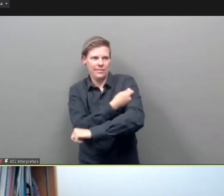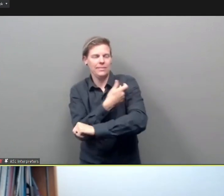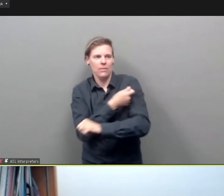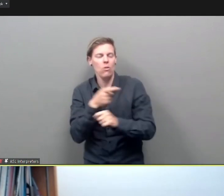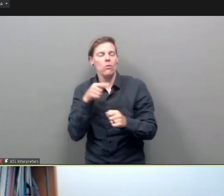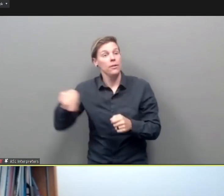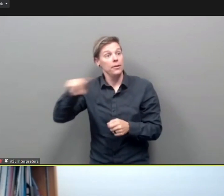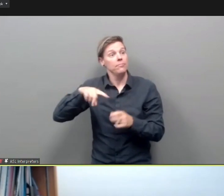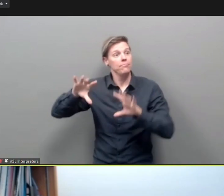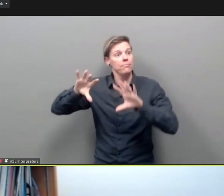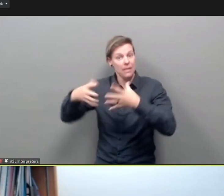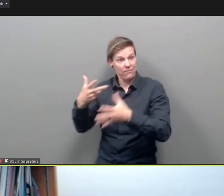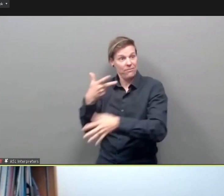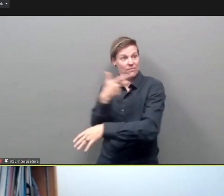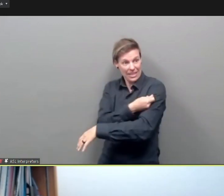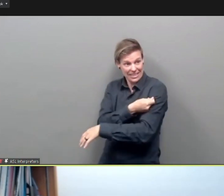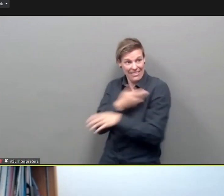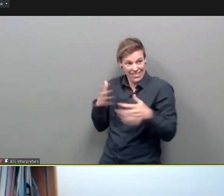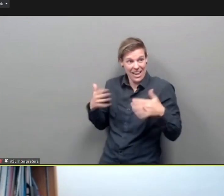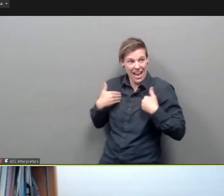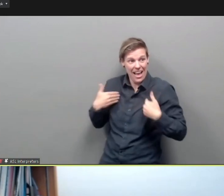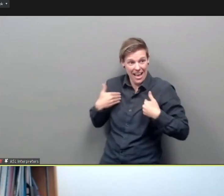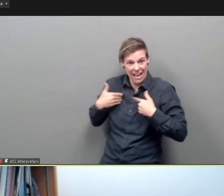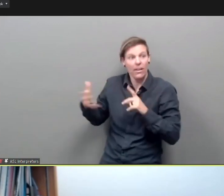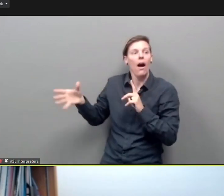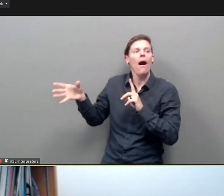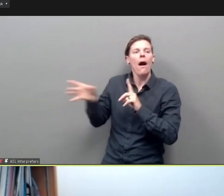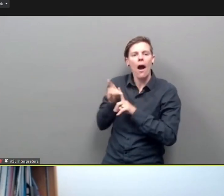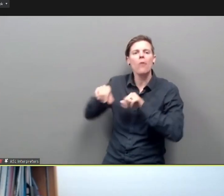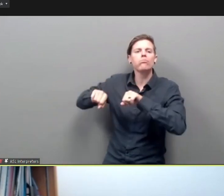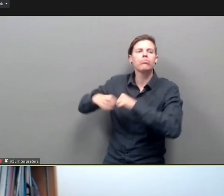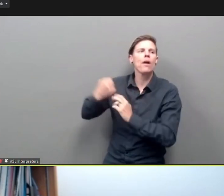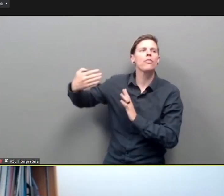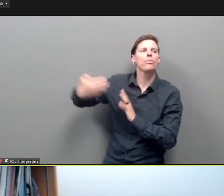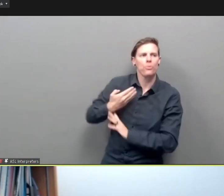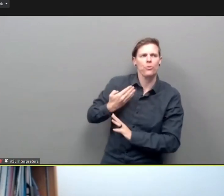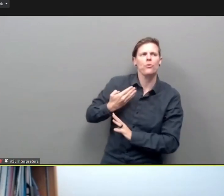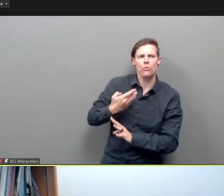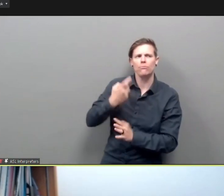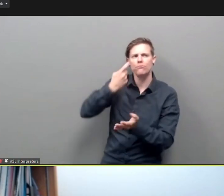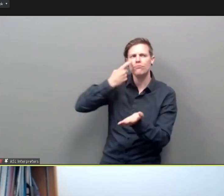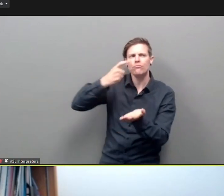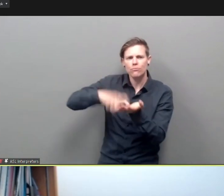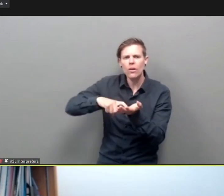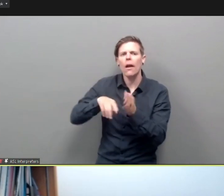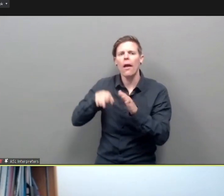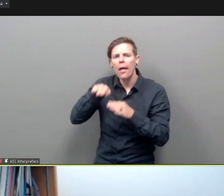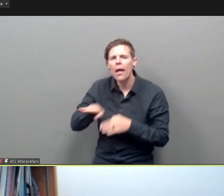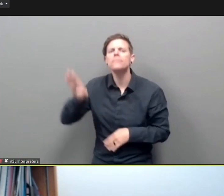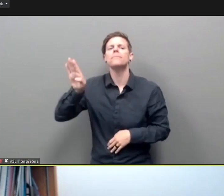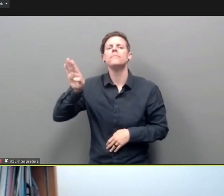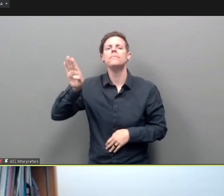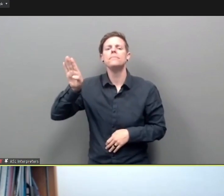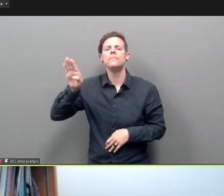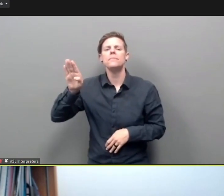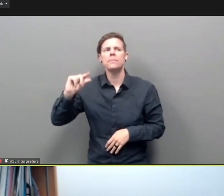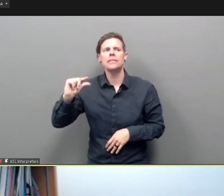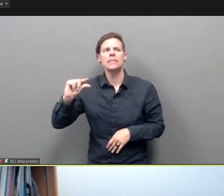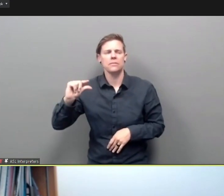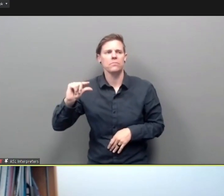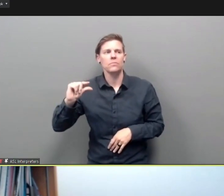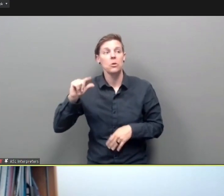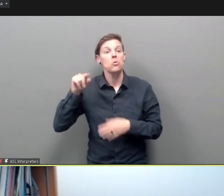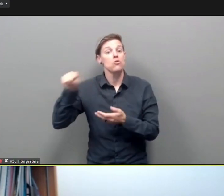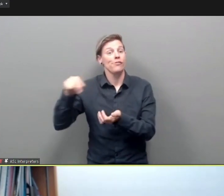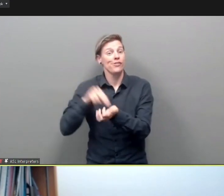cases. Right. And so, yeah, we're seeing that trend go up over time, and nursing home residents